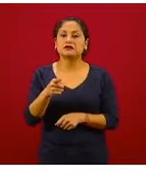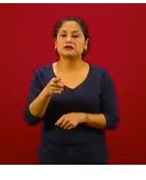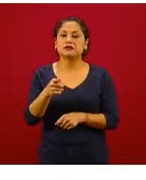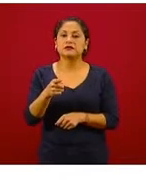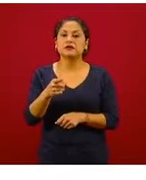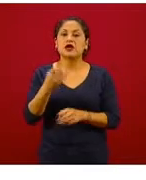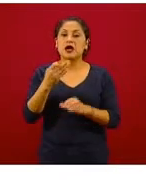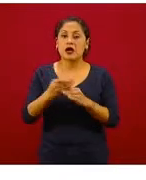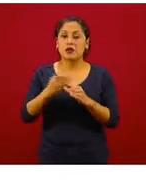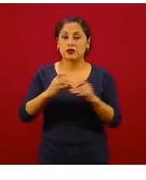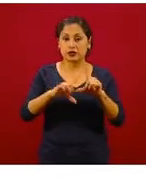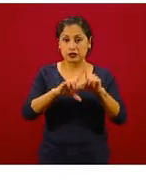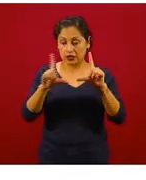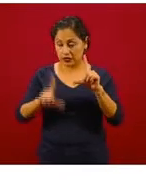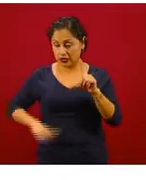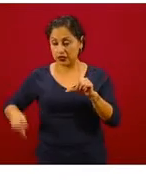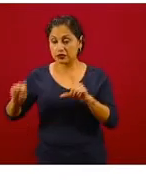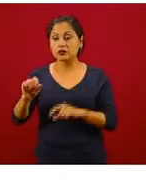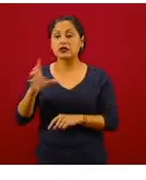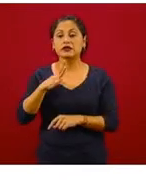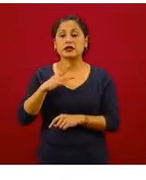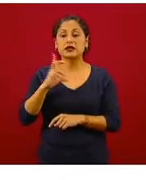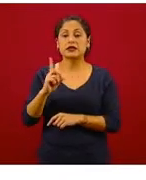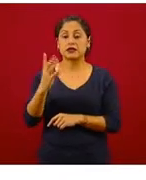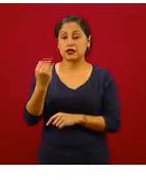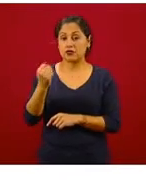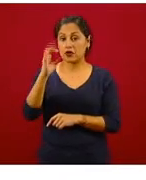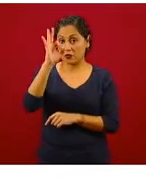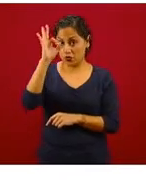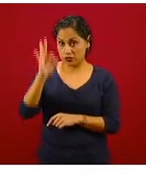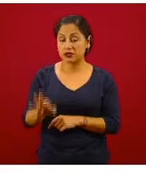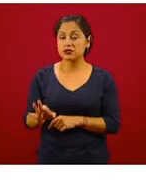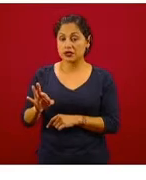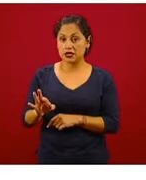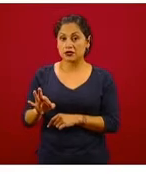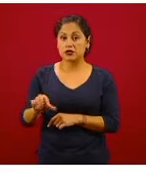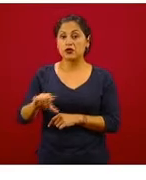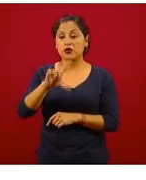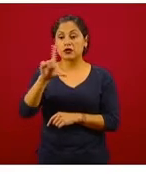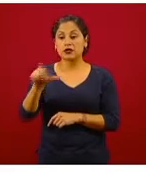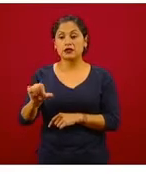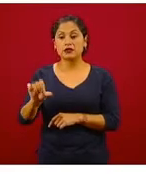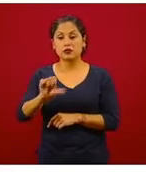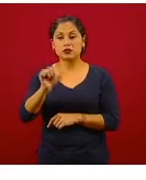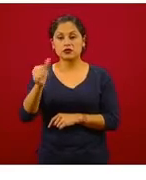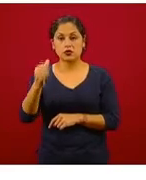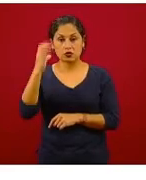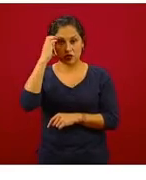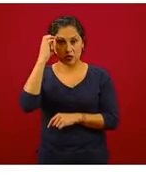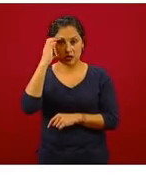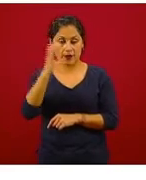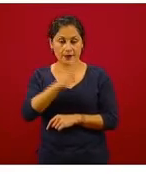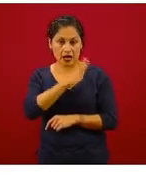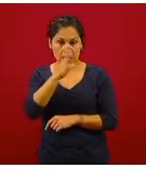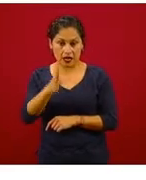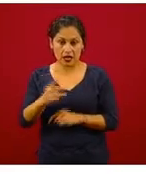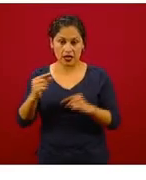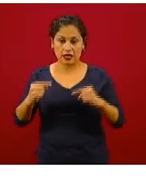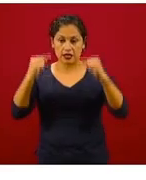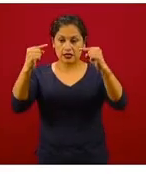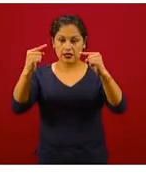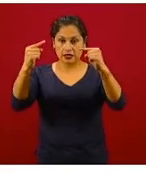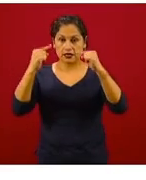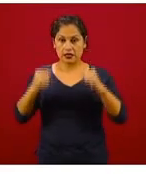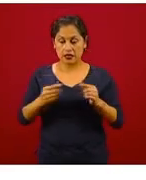hospitals being full. We have a 39% occupancy rate in general for national